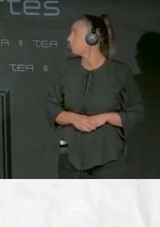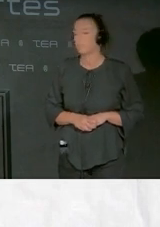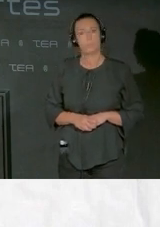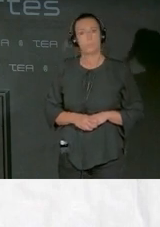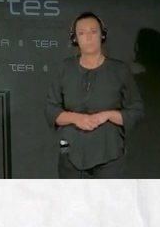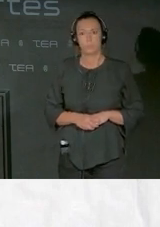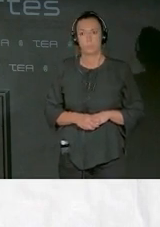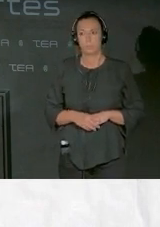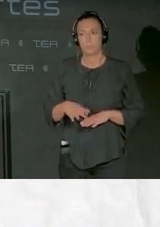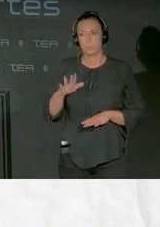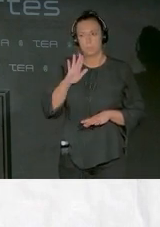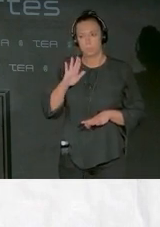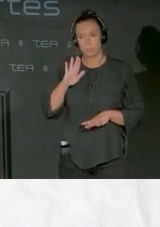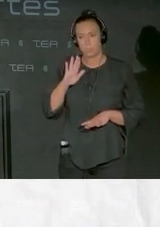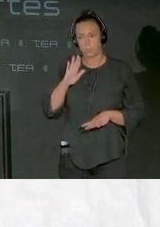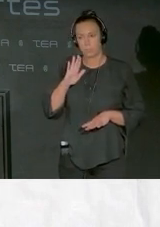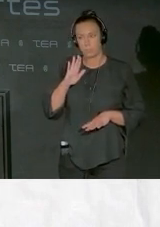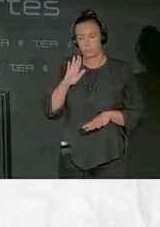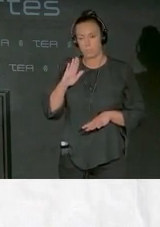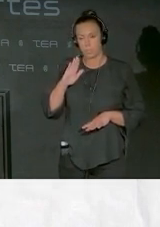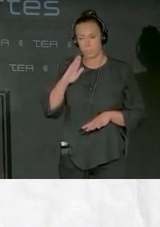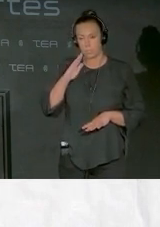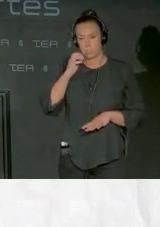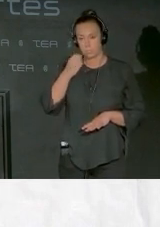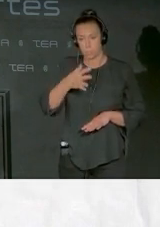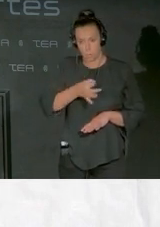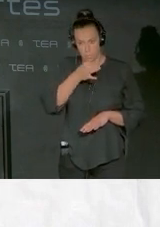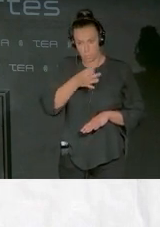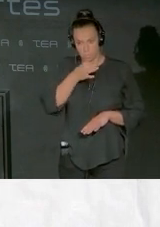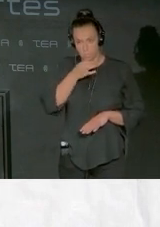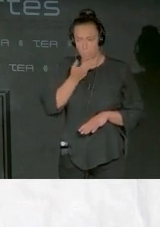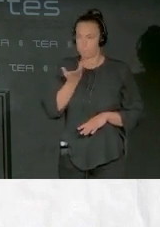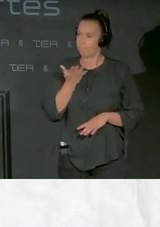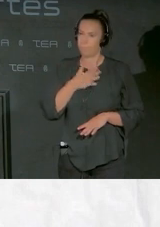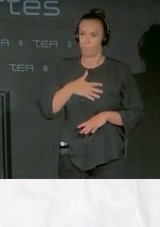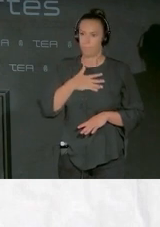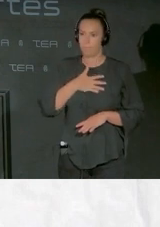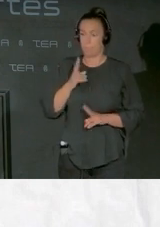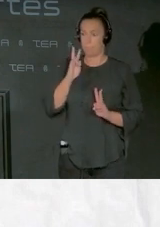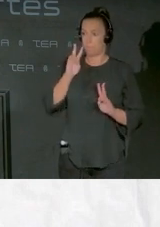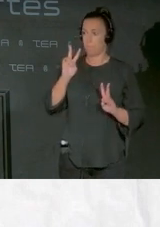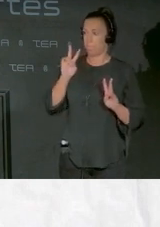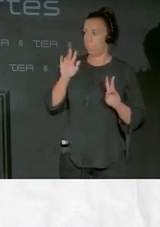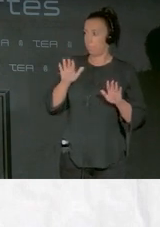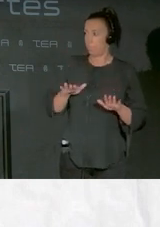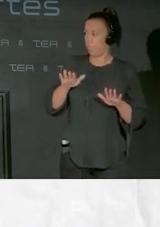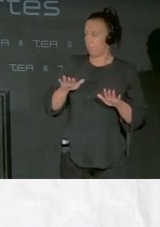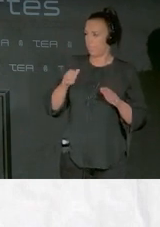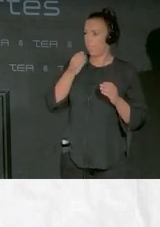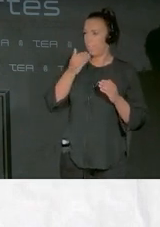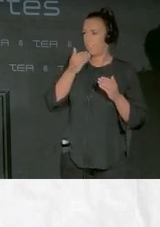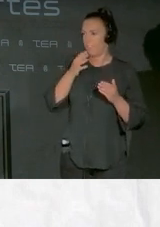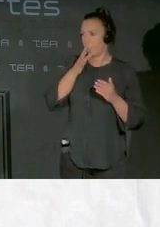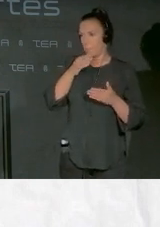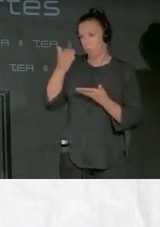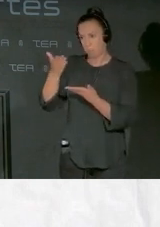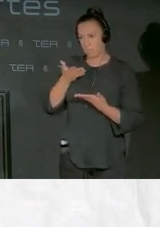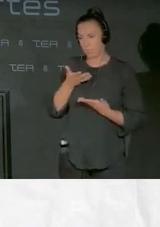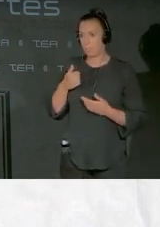Okay, hello, good afternoon everyone. It's good to see everyone here. Thanks ever so much for inviting us. My name is Tim Fox and